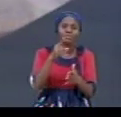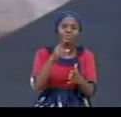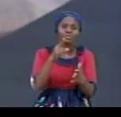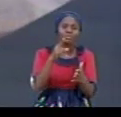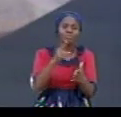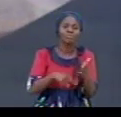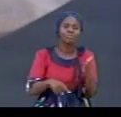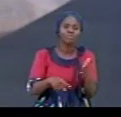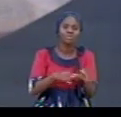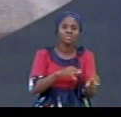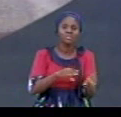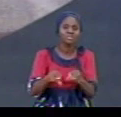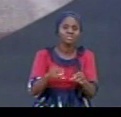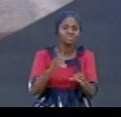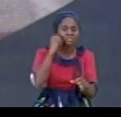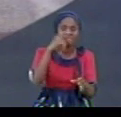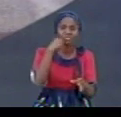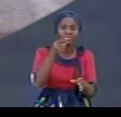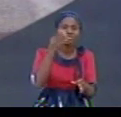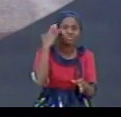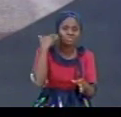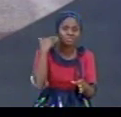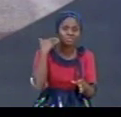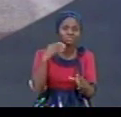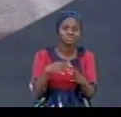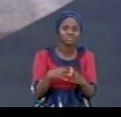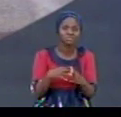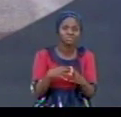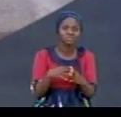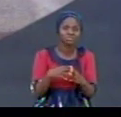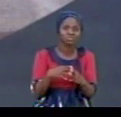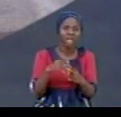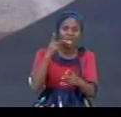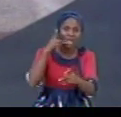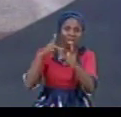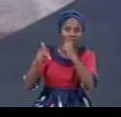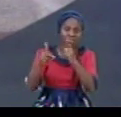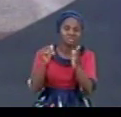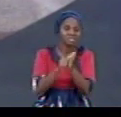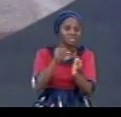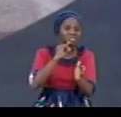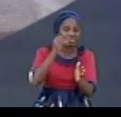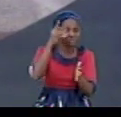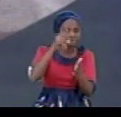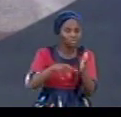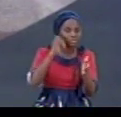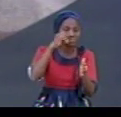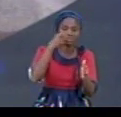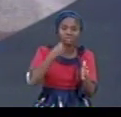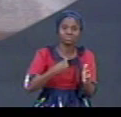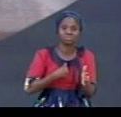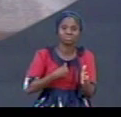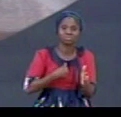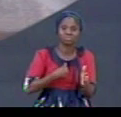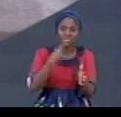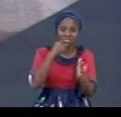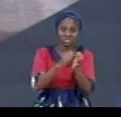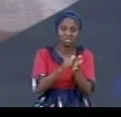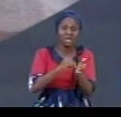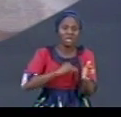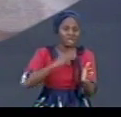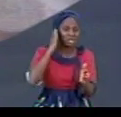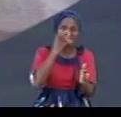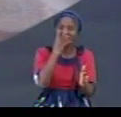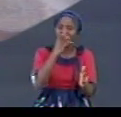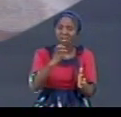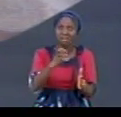other time? Actually, prophet, that's what she told me. She said, curse God and die. Did